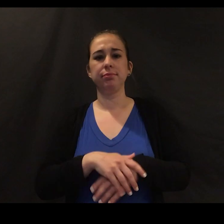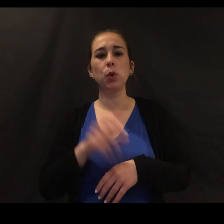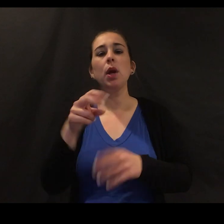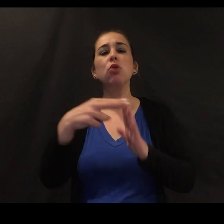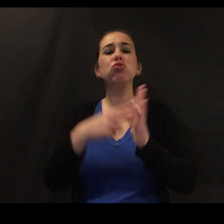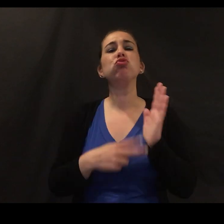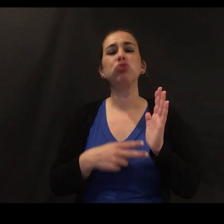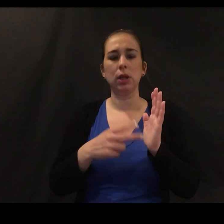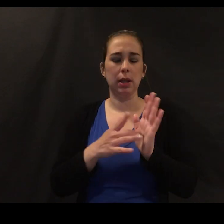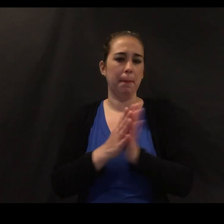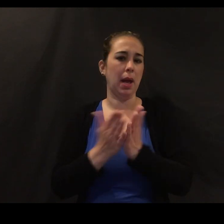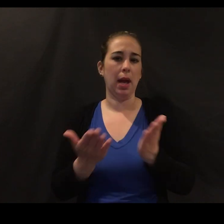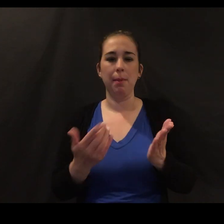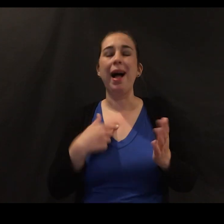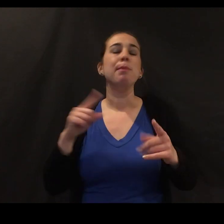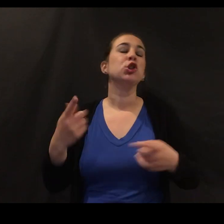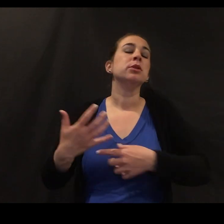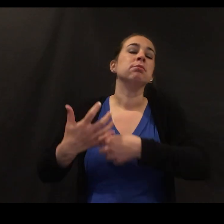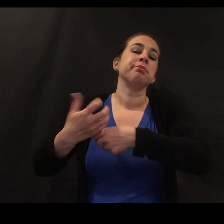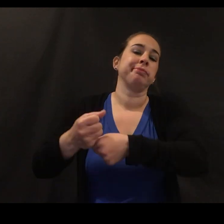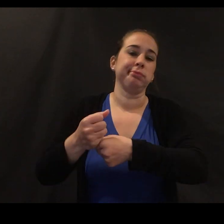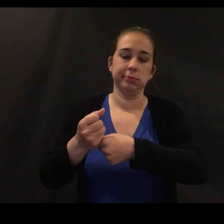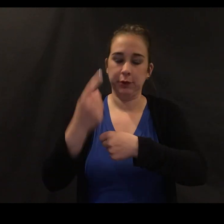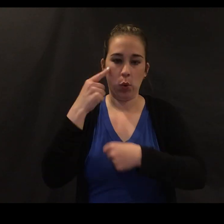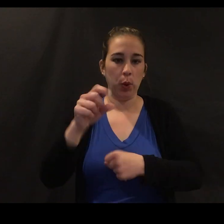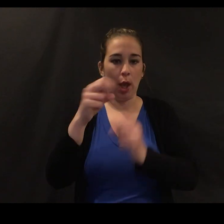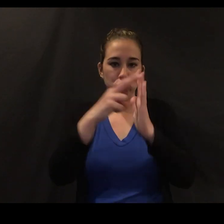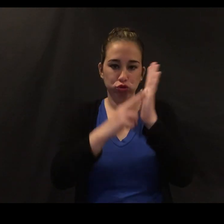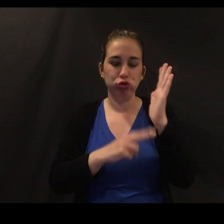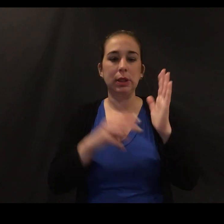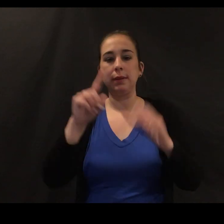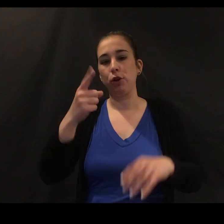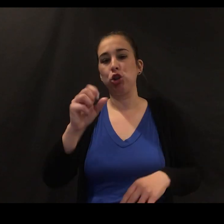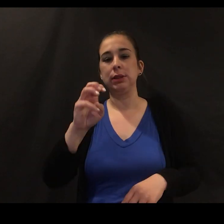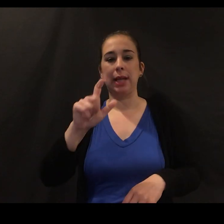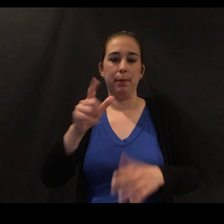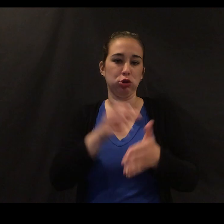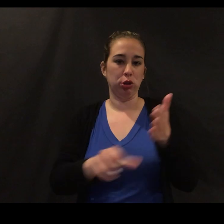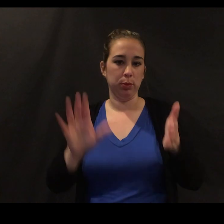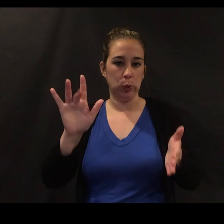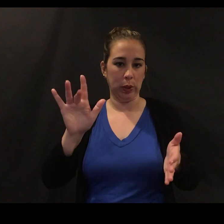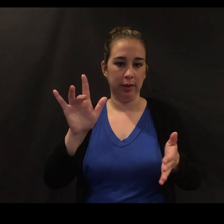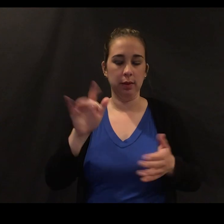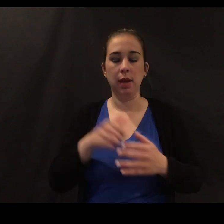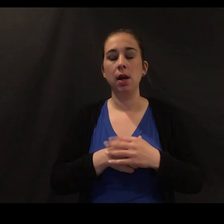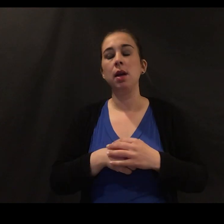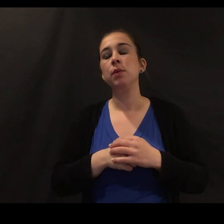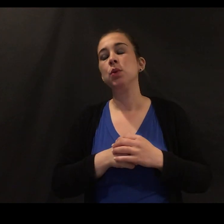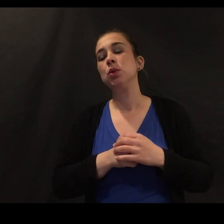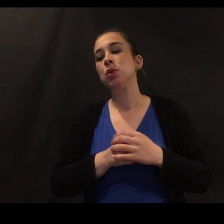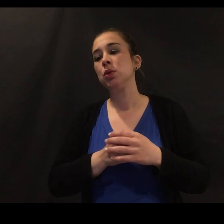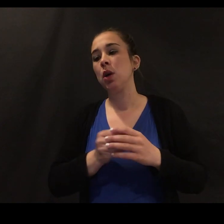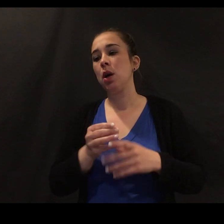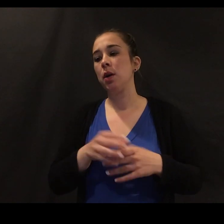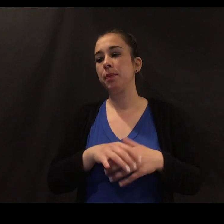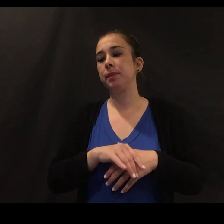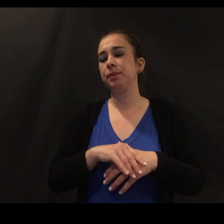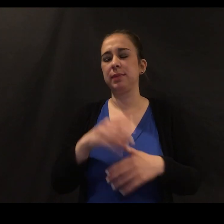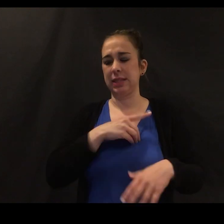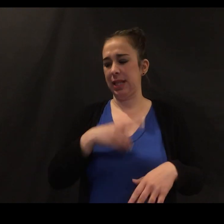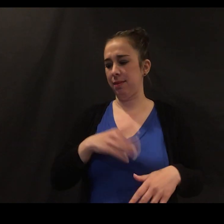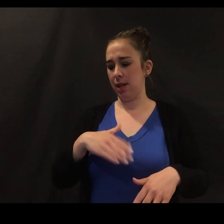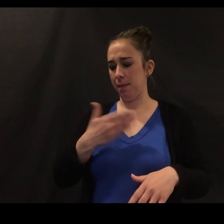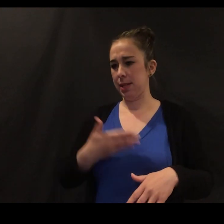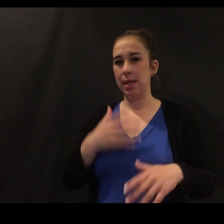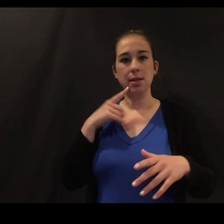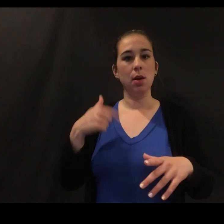complete paraphrase, but you'll read the story in 1 Samuel 25. David is very upset by that. And he says, "We're going to go after that guy.